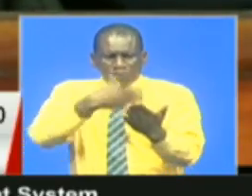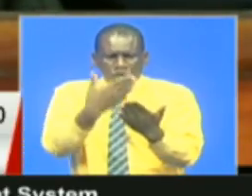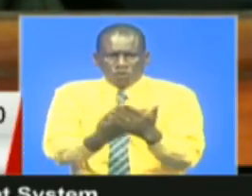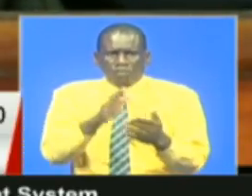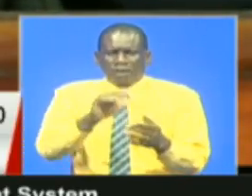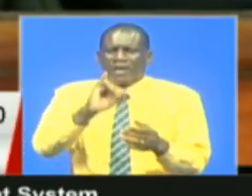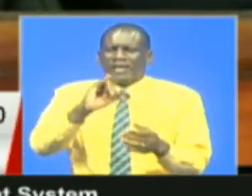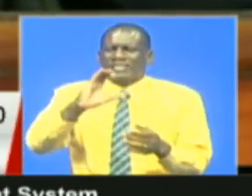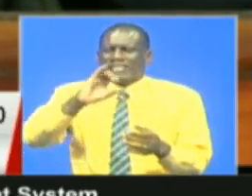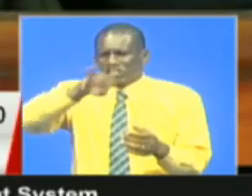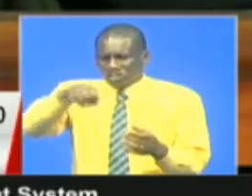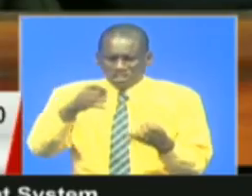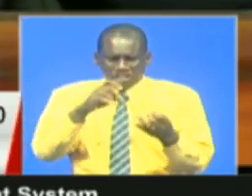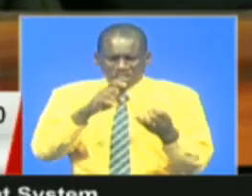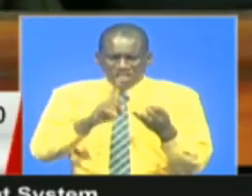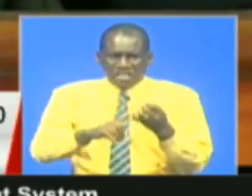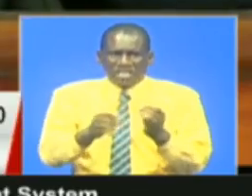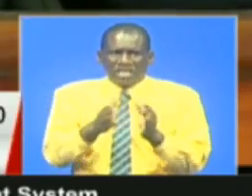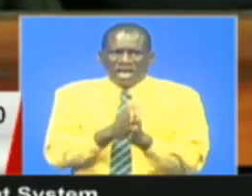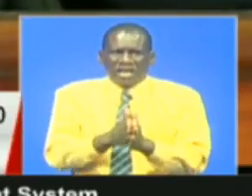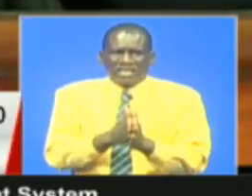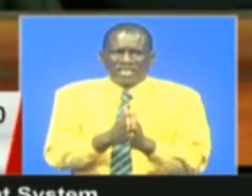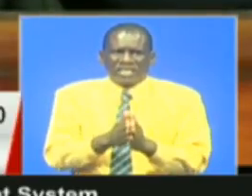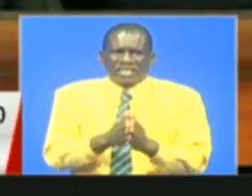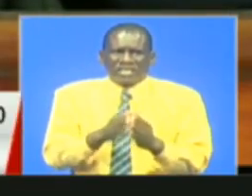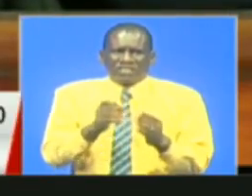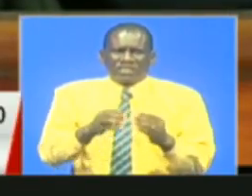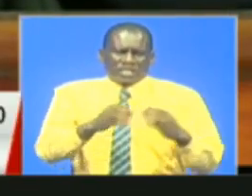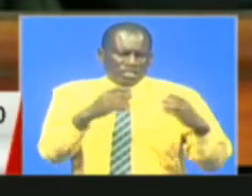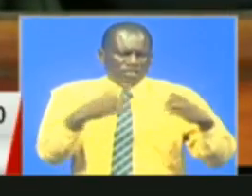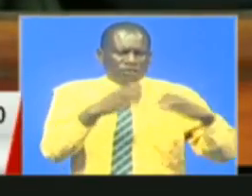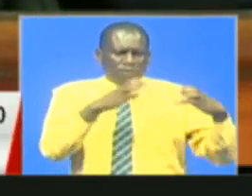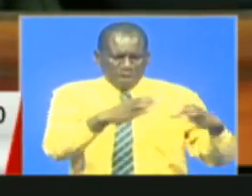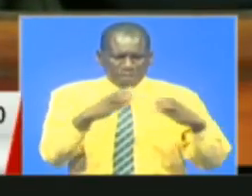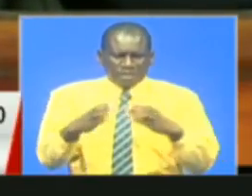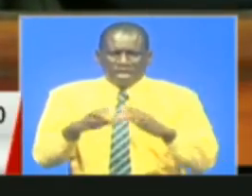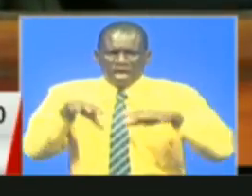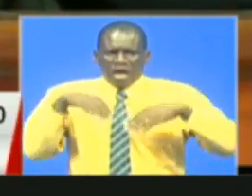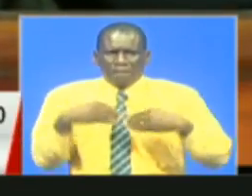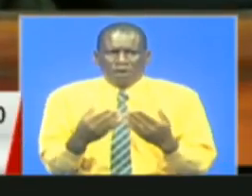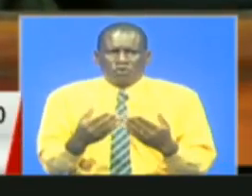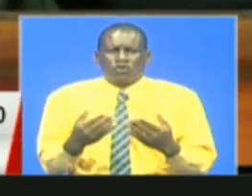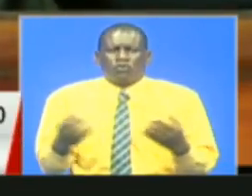ICJ and the submissions of the parties with respect thereto.